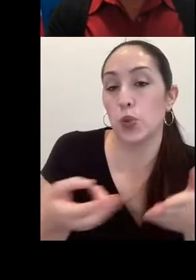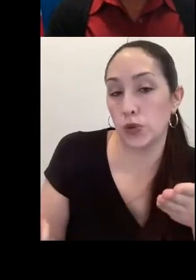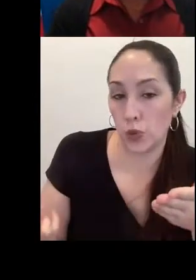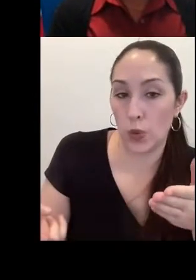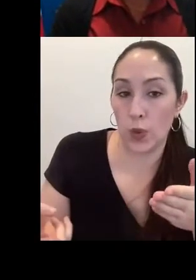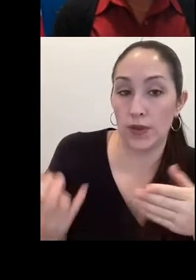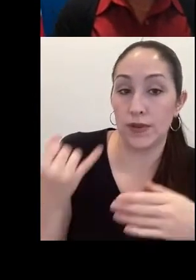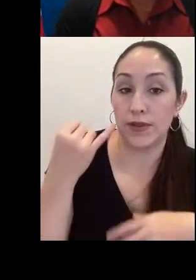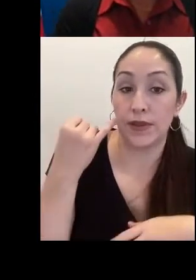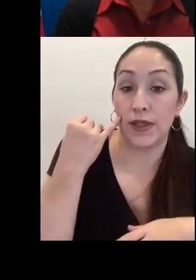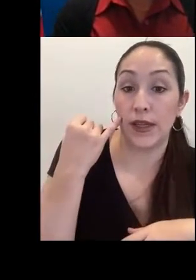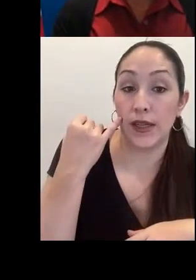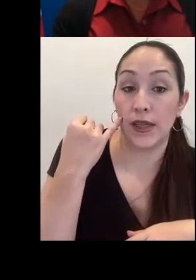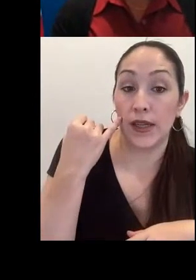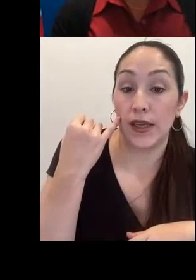intent changed.